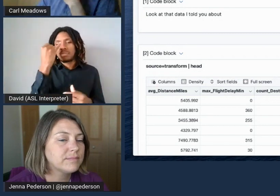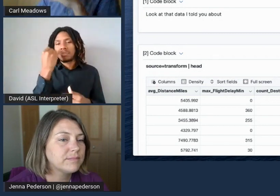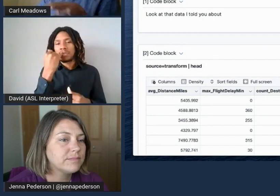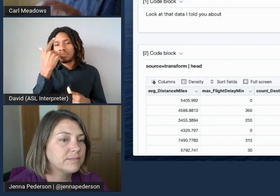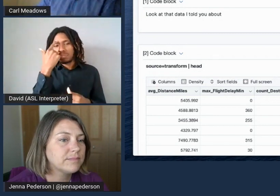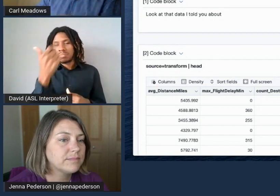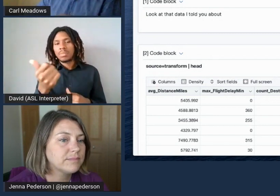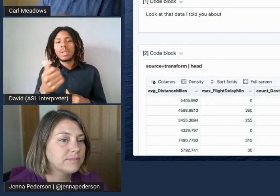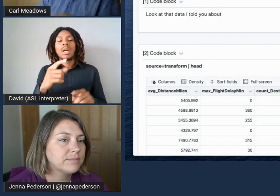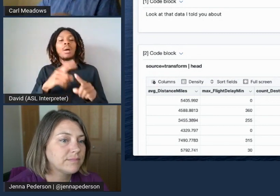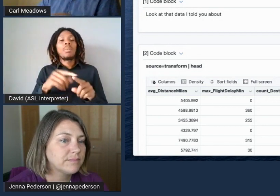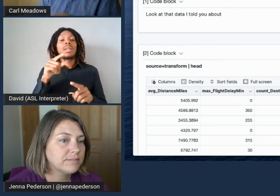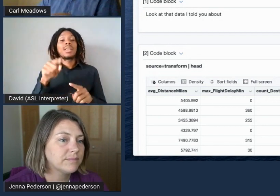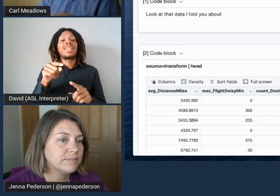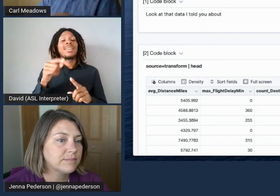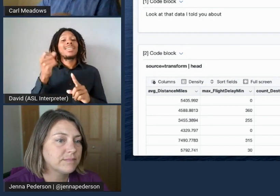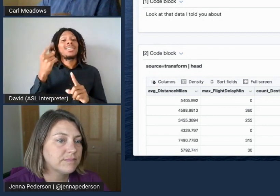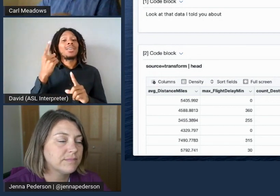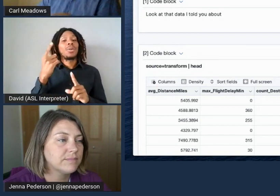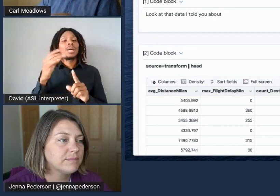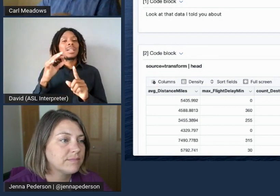And the thing about these visualizations,